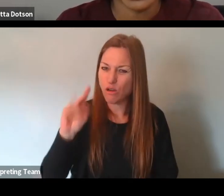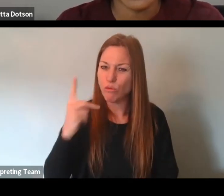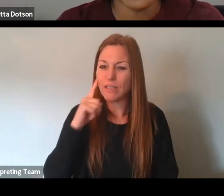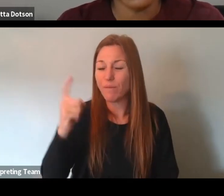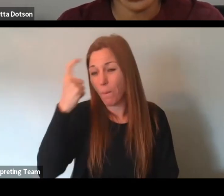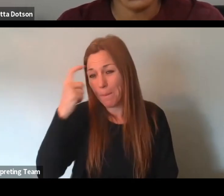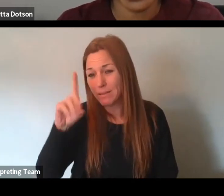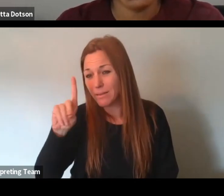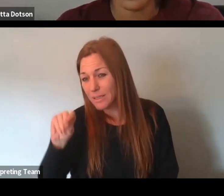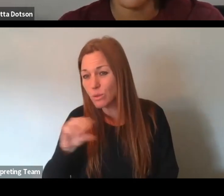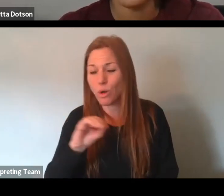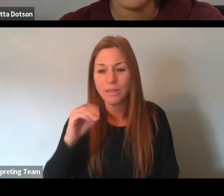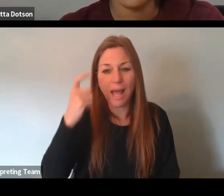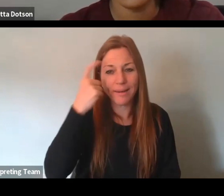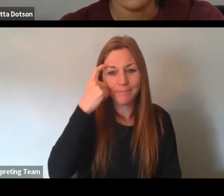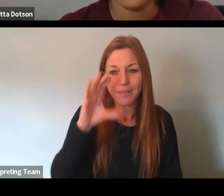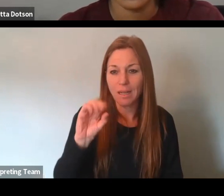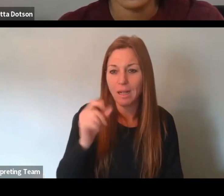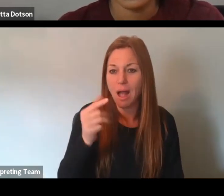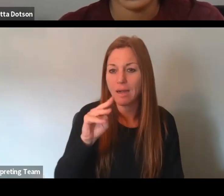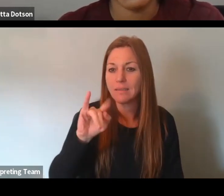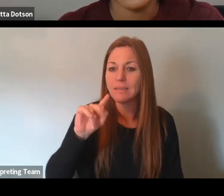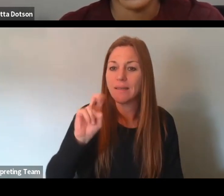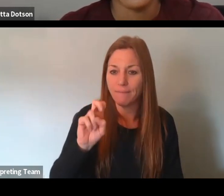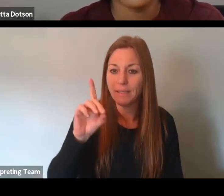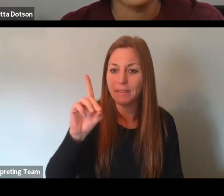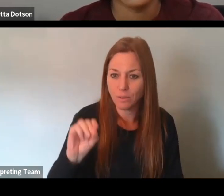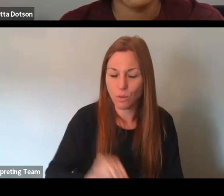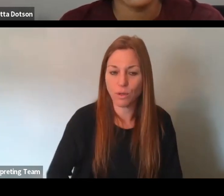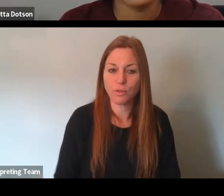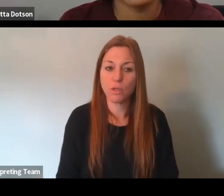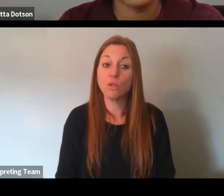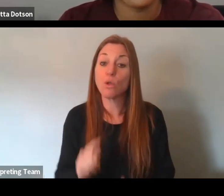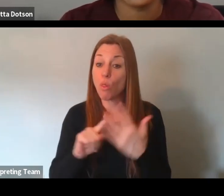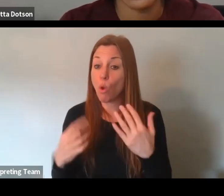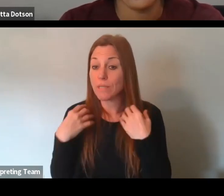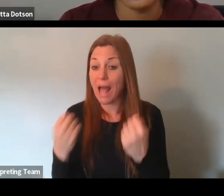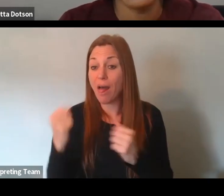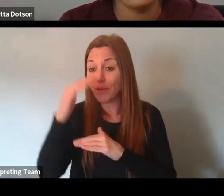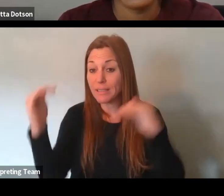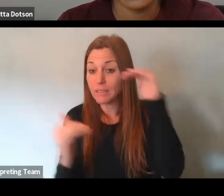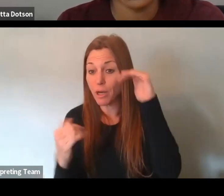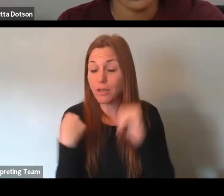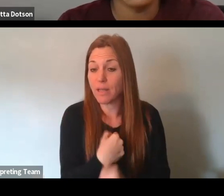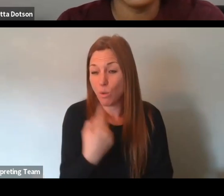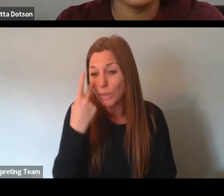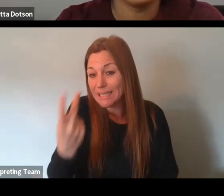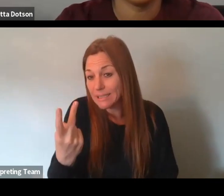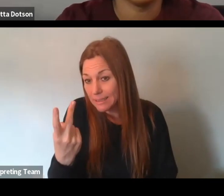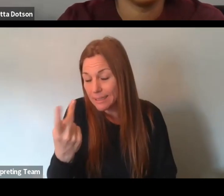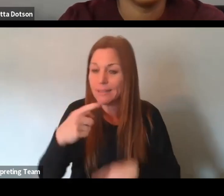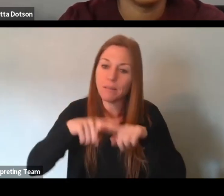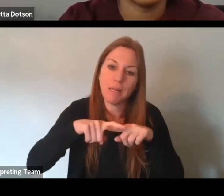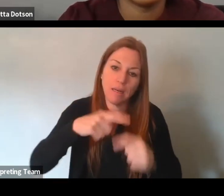health disparities that we see in different marginalized groups can be tied to the effects of